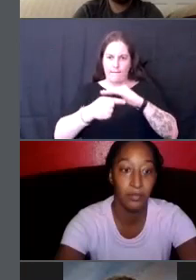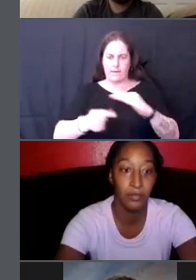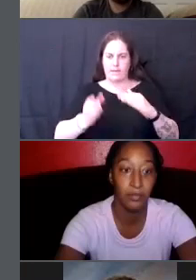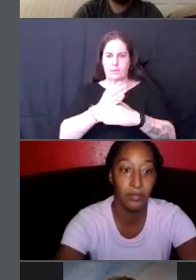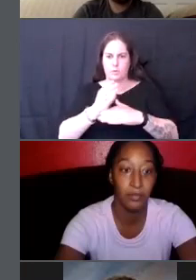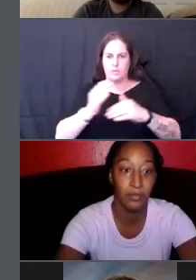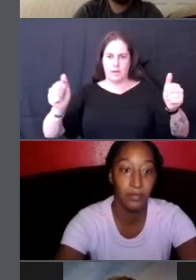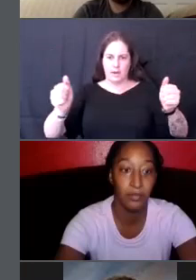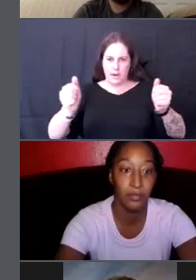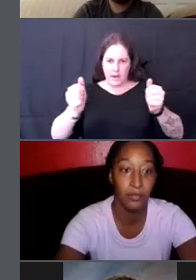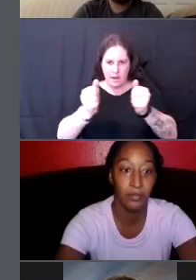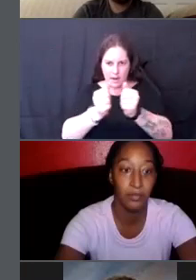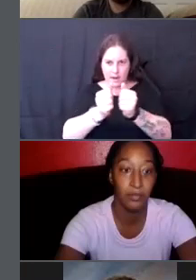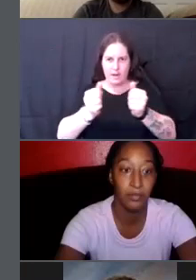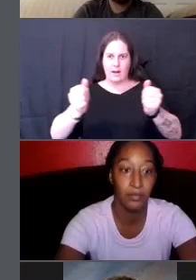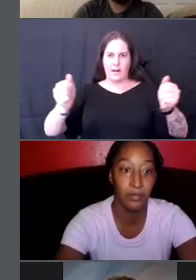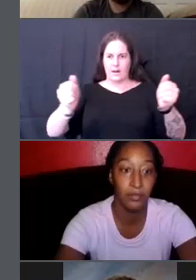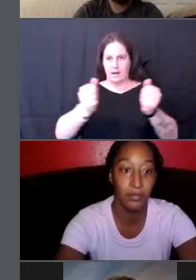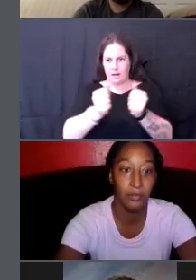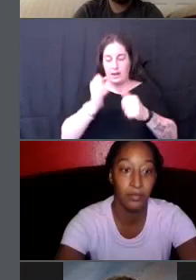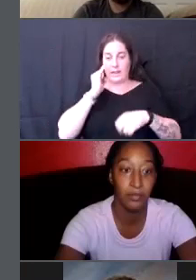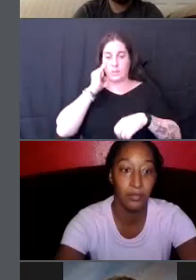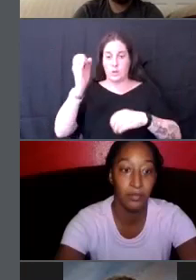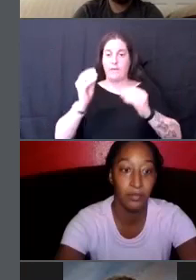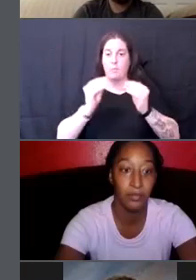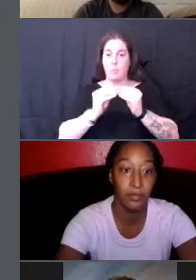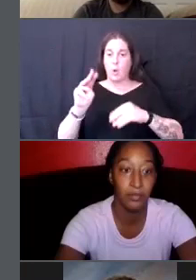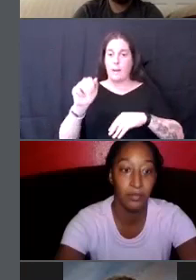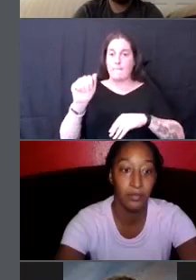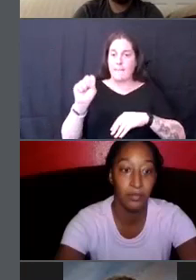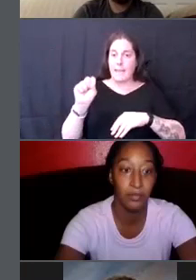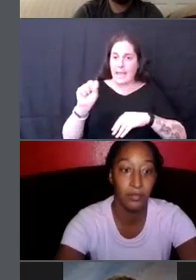Okay? So as the masses get bigger, this